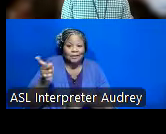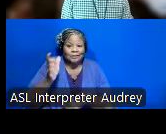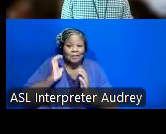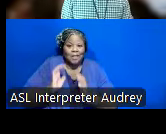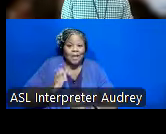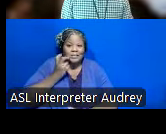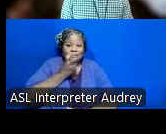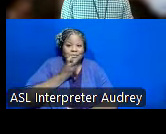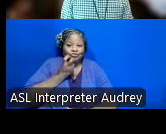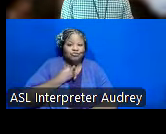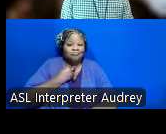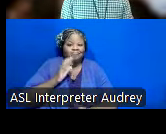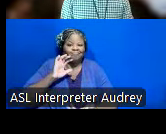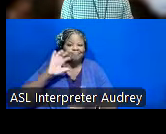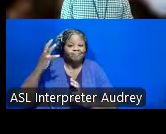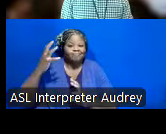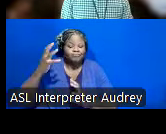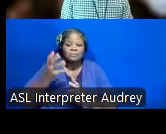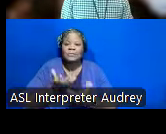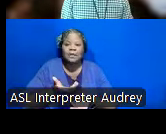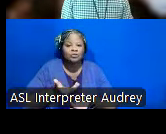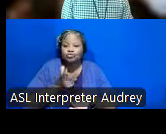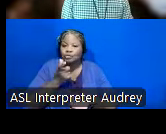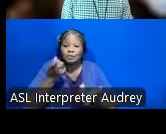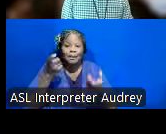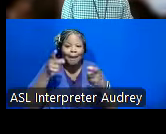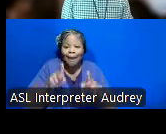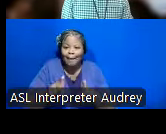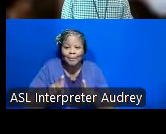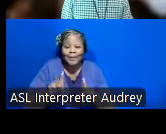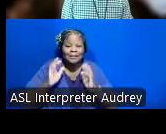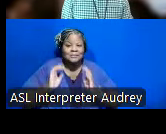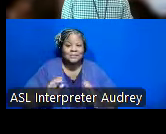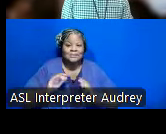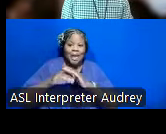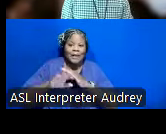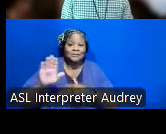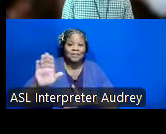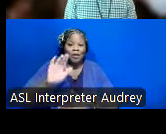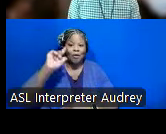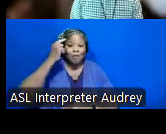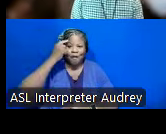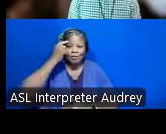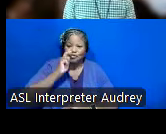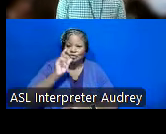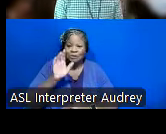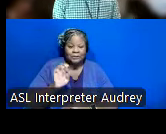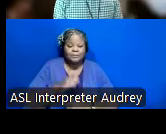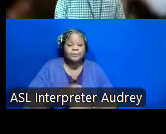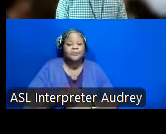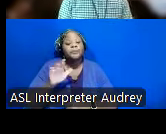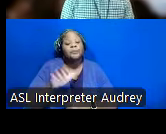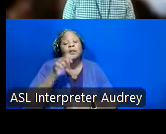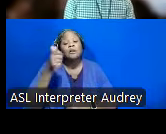client's speech. And that simply shouldn't be how citizens need to access the government. Um,